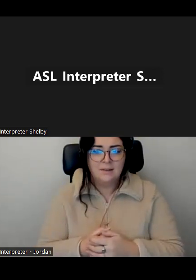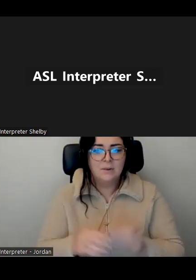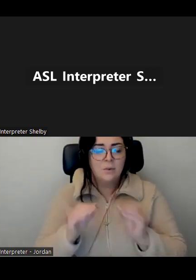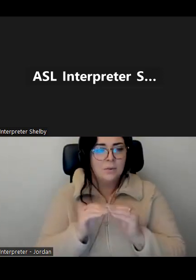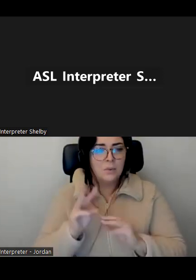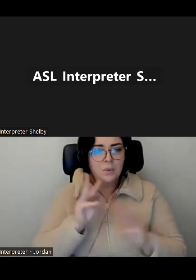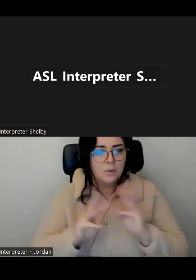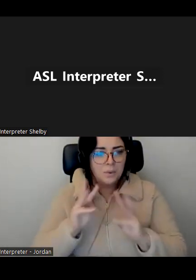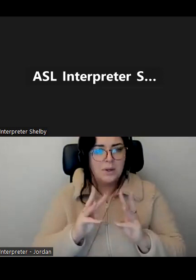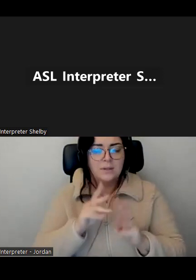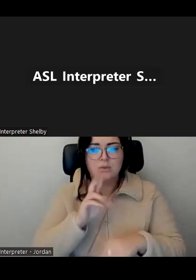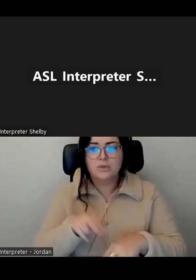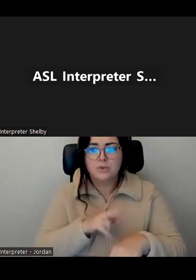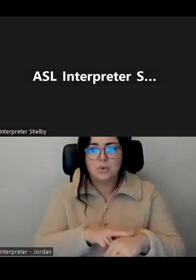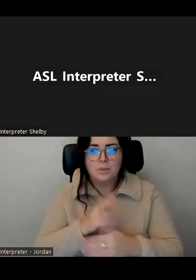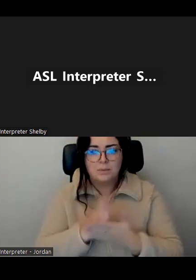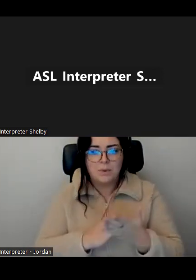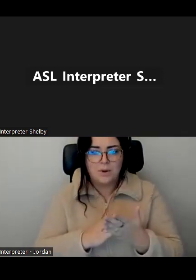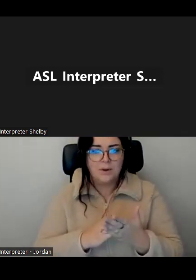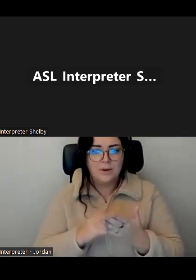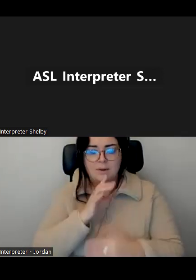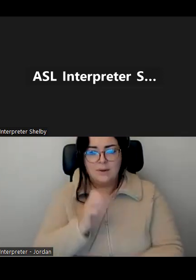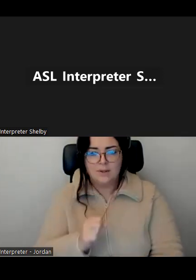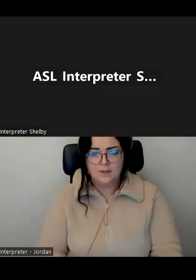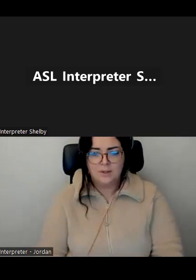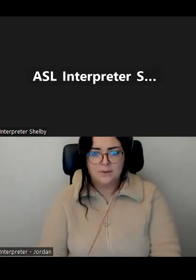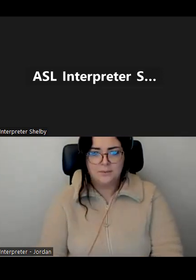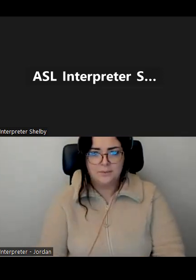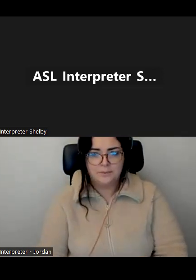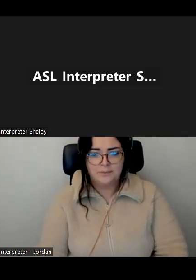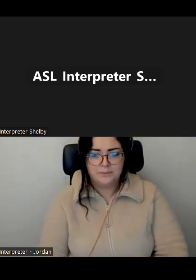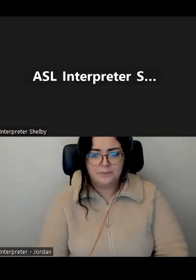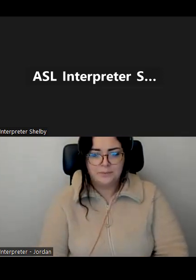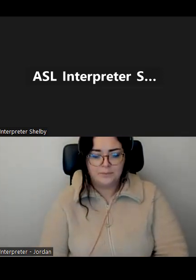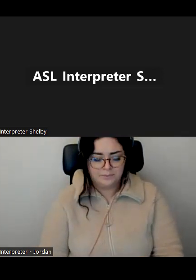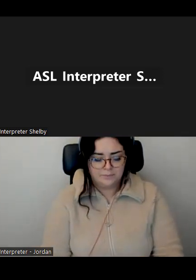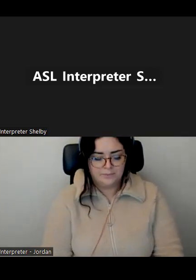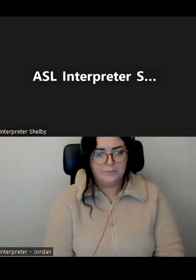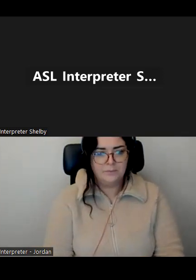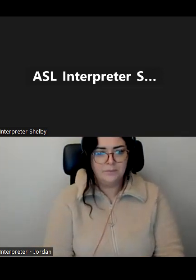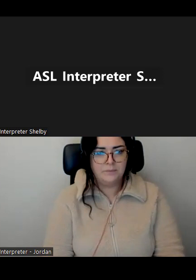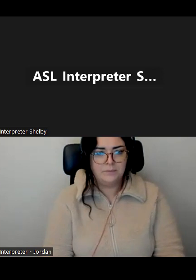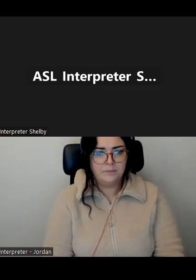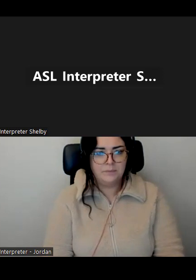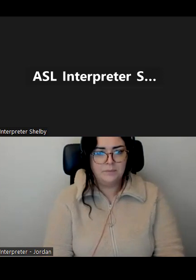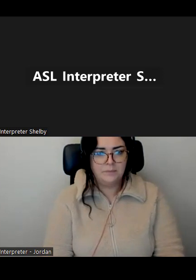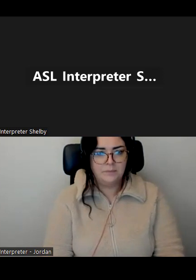are a normal part of aging. But if these are concerns and they're having a negative impact on your